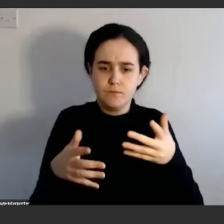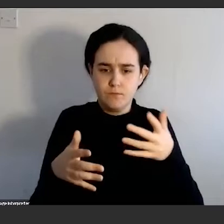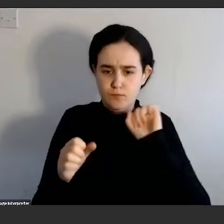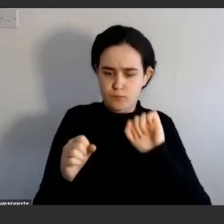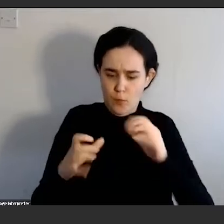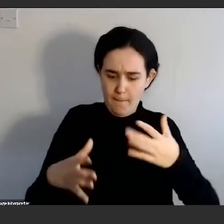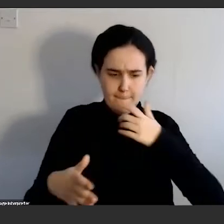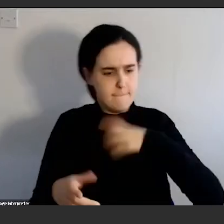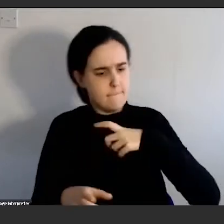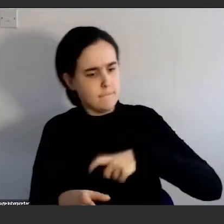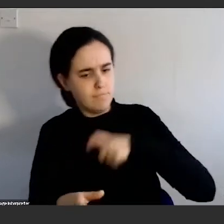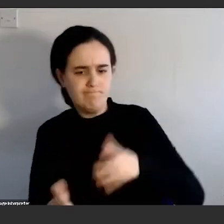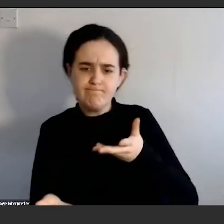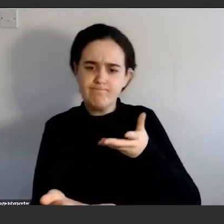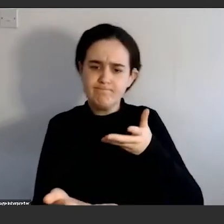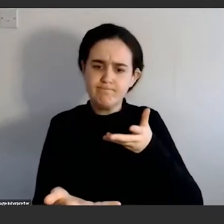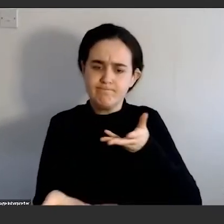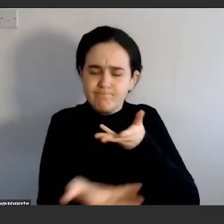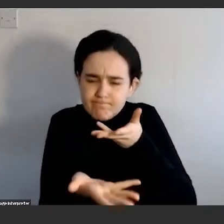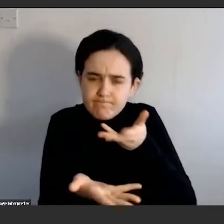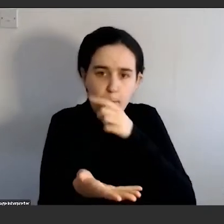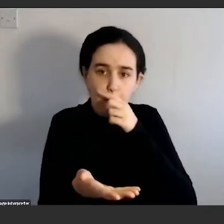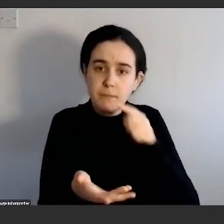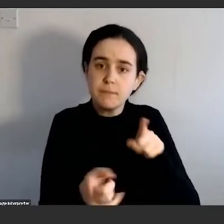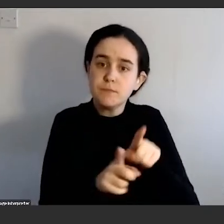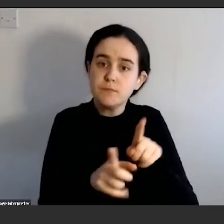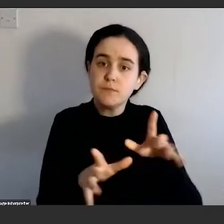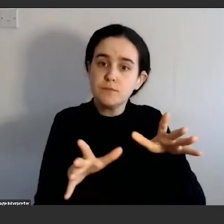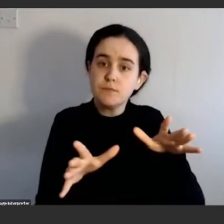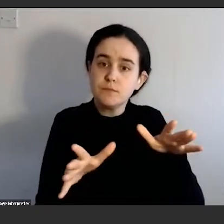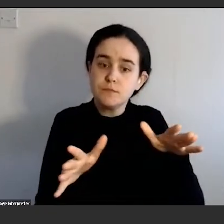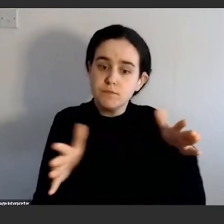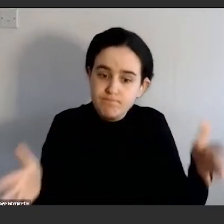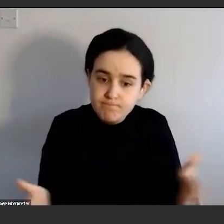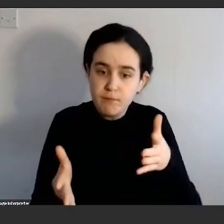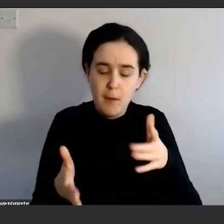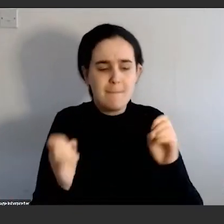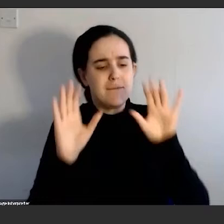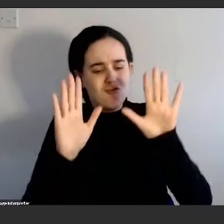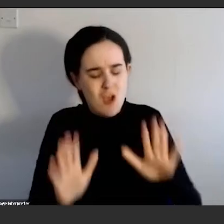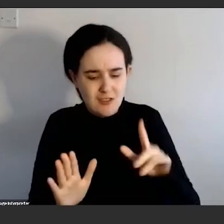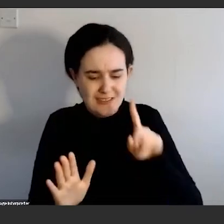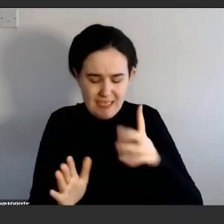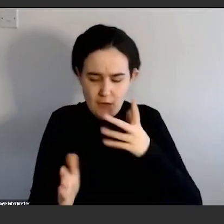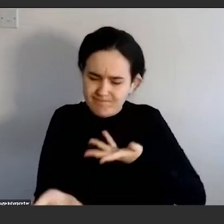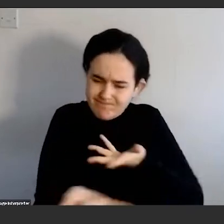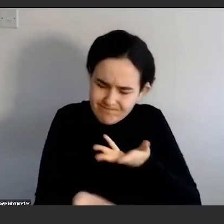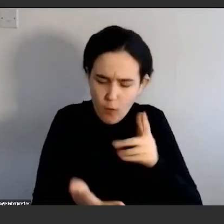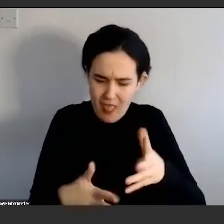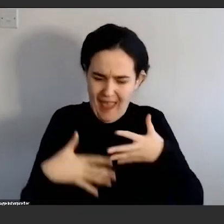and central to this is the meaningful consultation with OPDs.